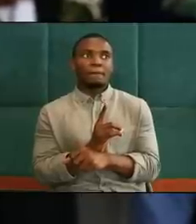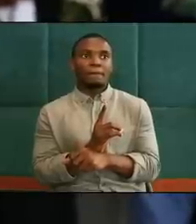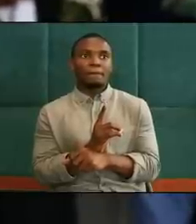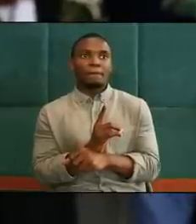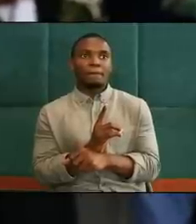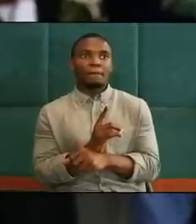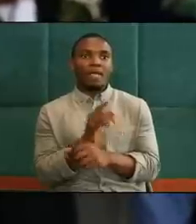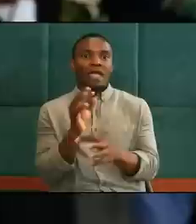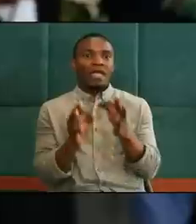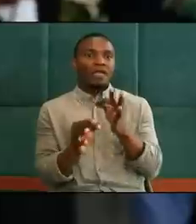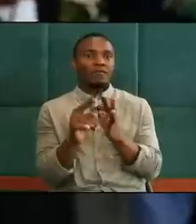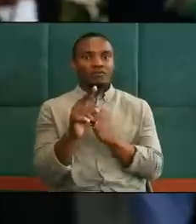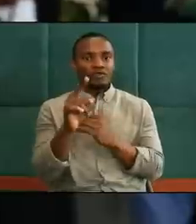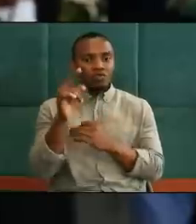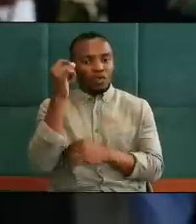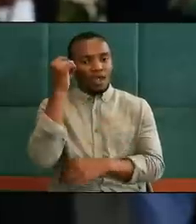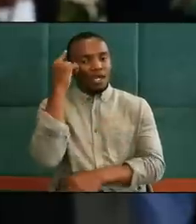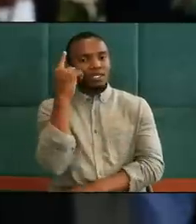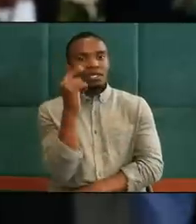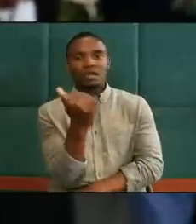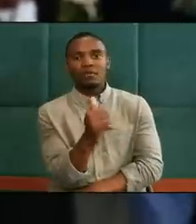in case you misunderstand me.